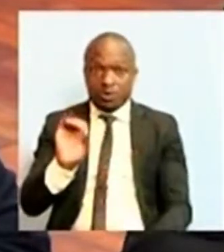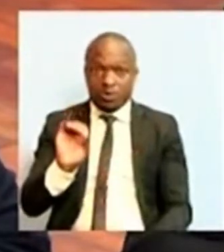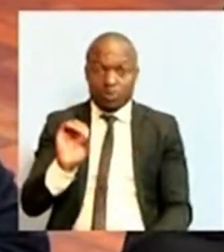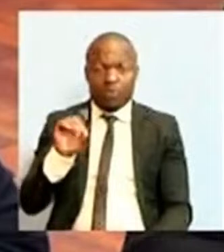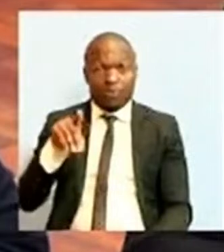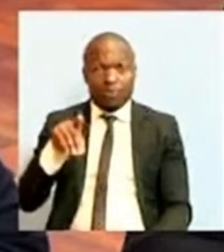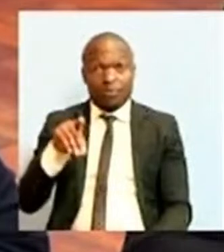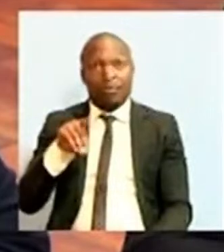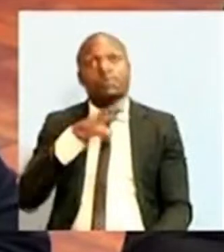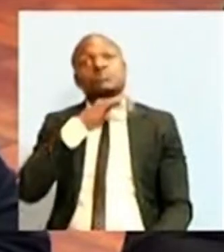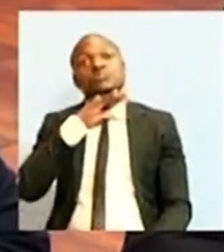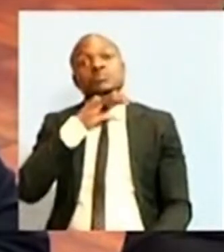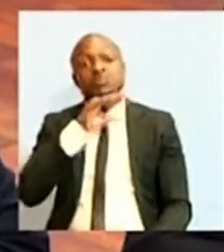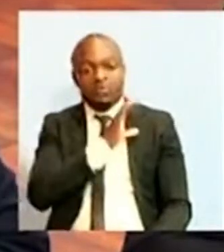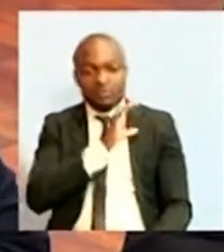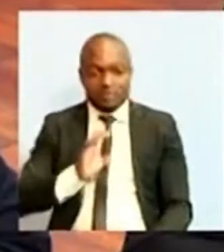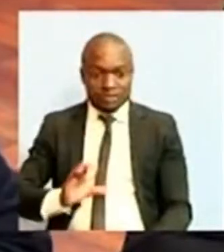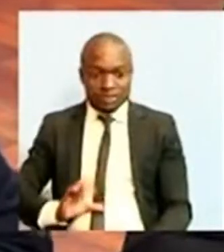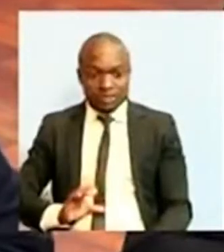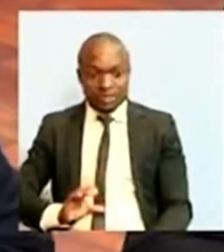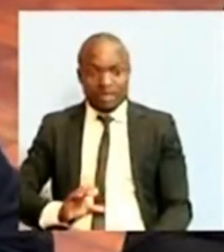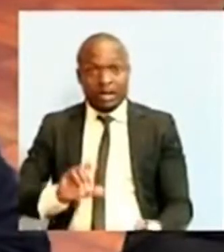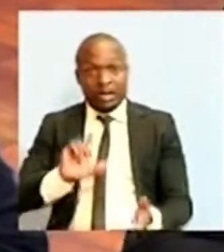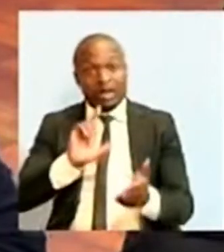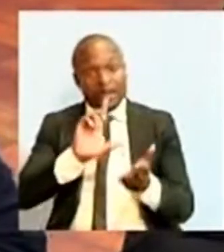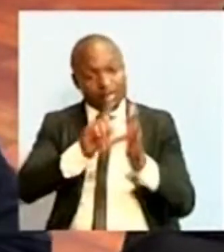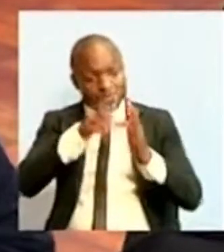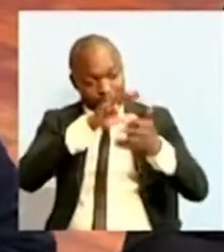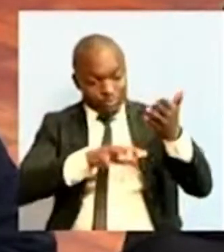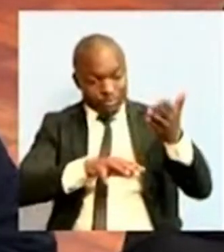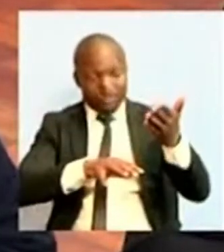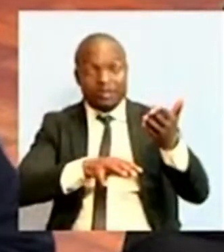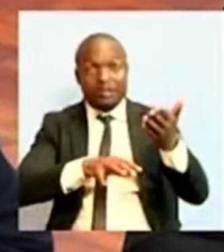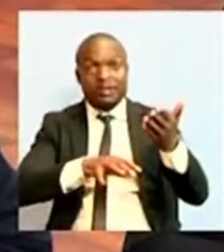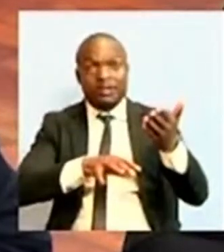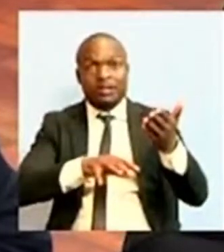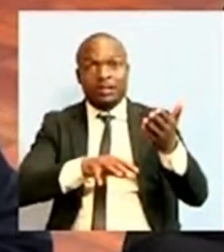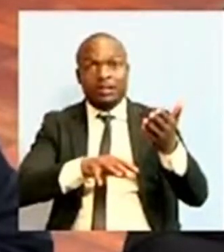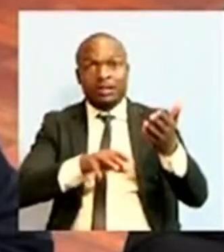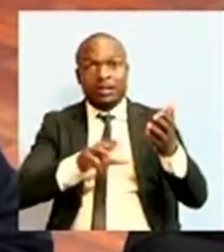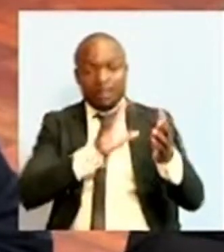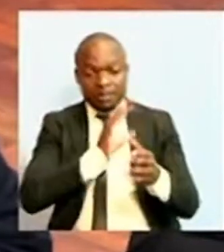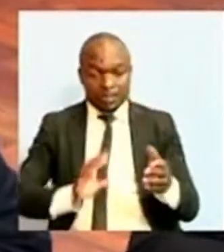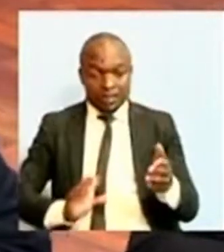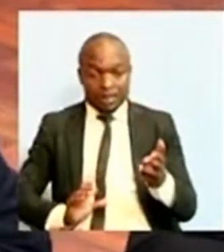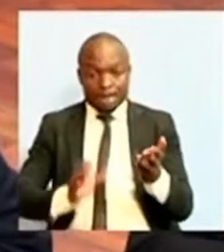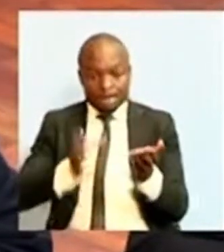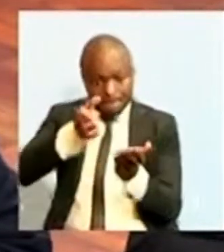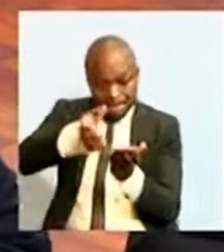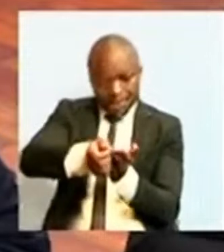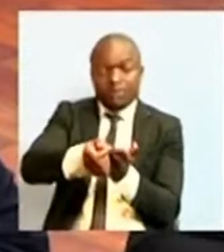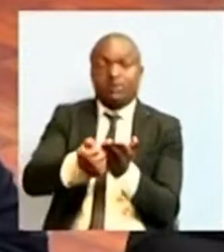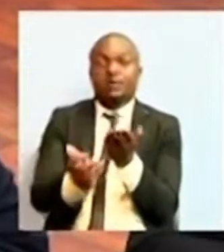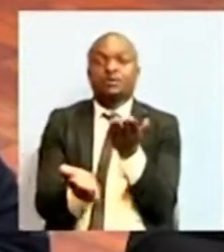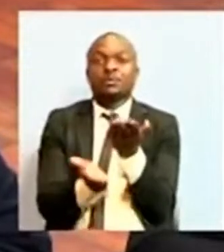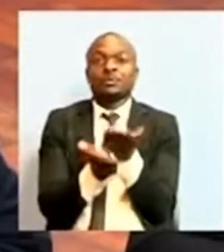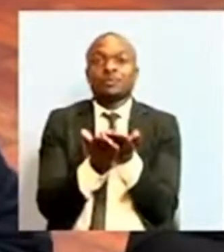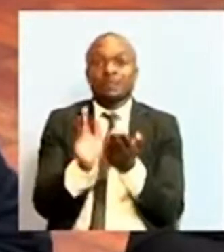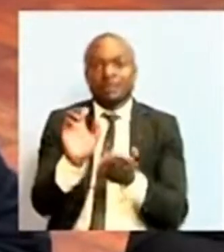meeting held with this company, Chair, have been attached on appendix number